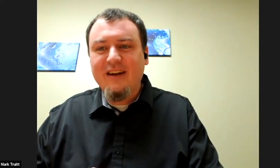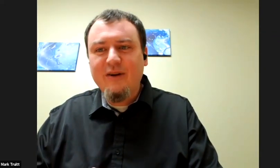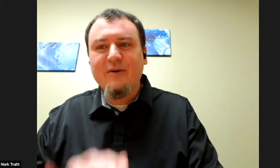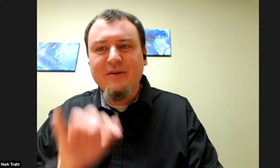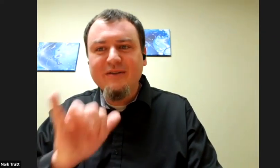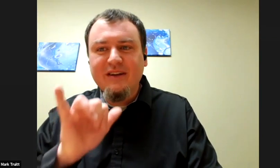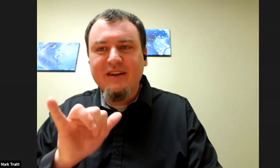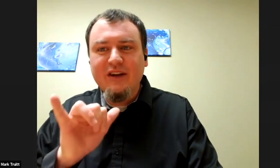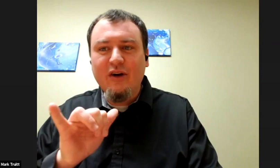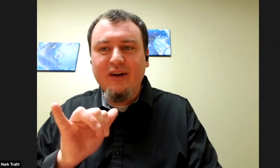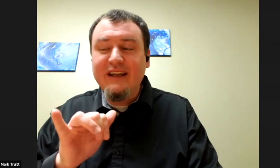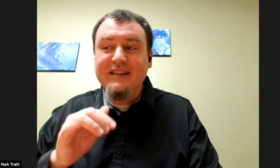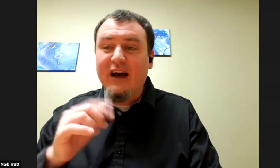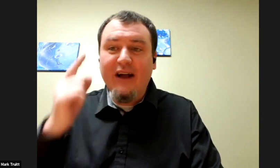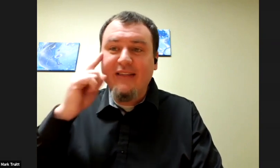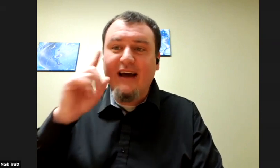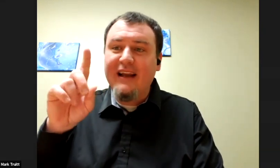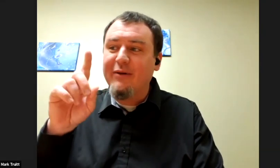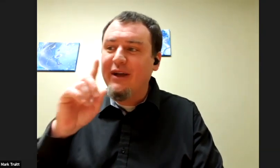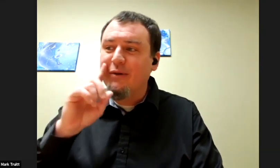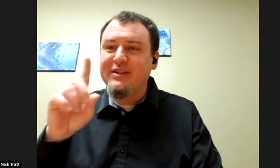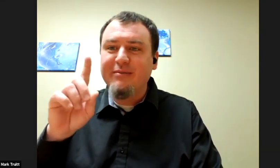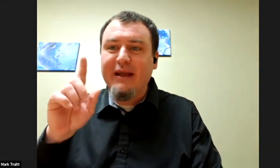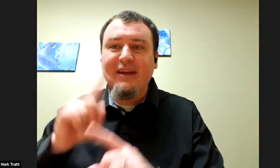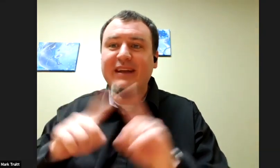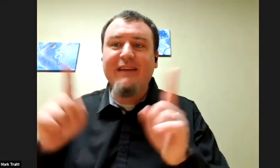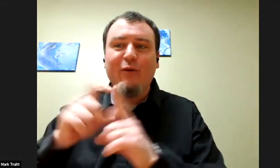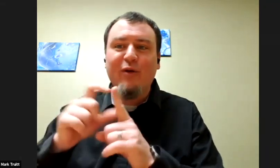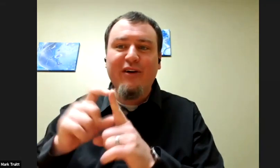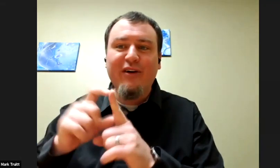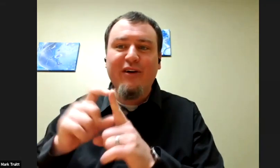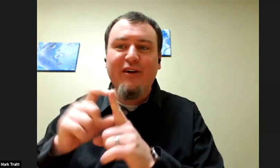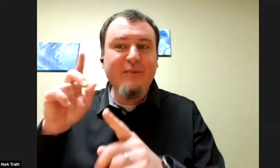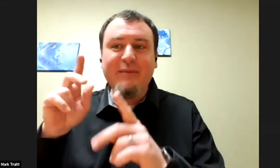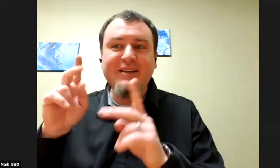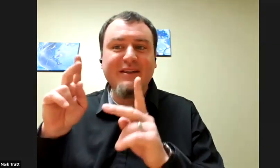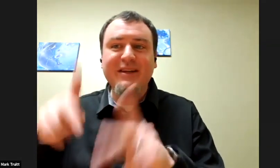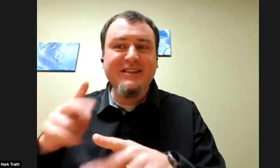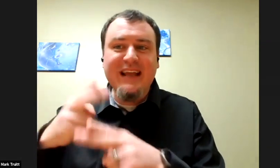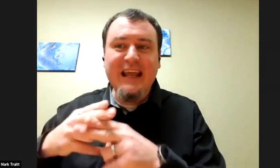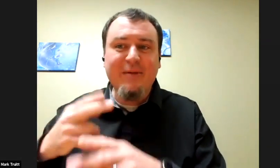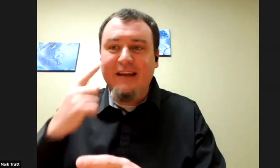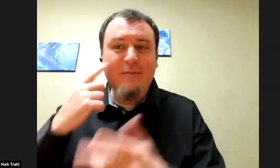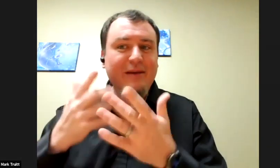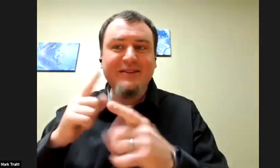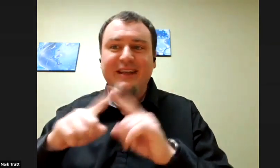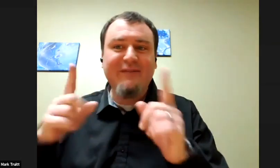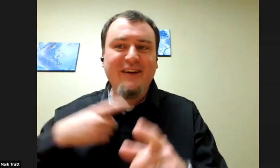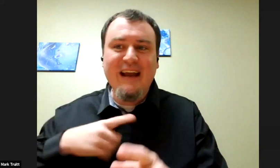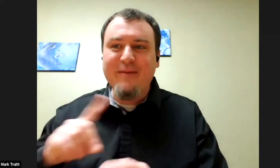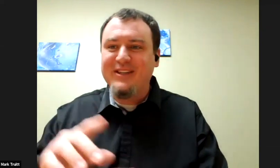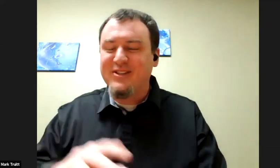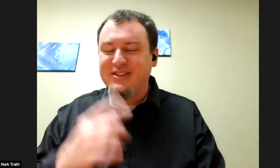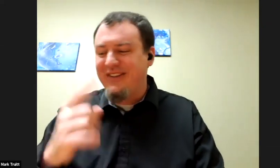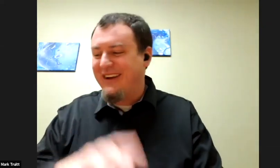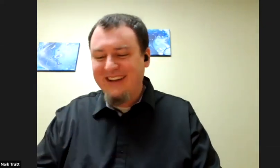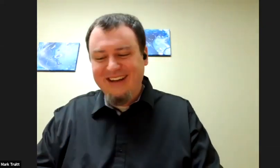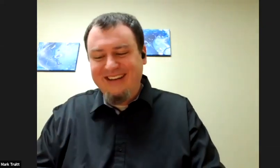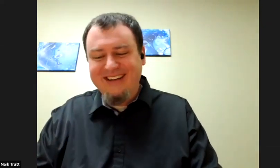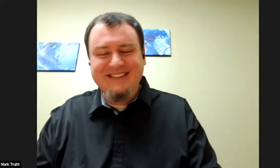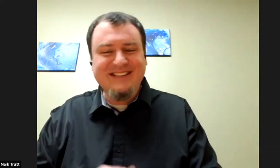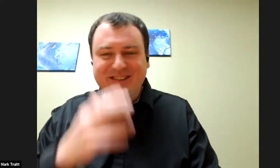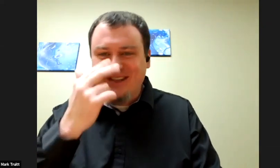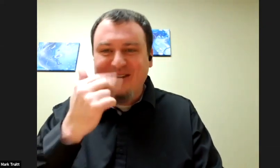I said, I thought it was maybe a different word. I thought it was maybe somebody's name. I thought maybe it was a different denomination or